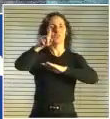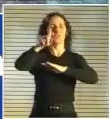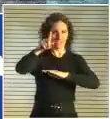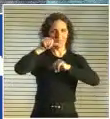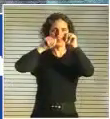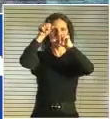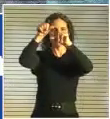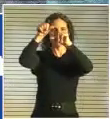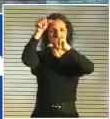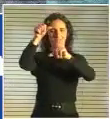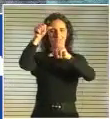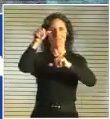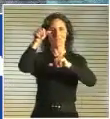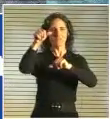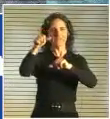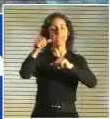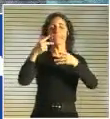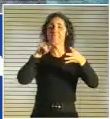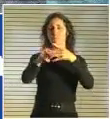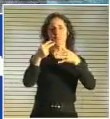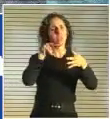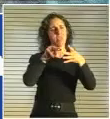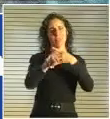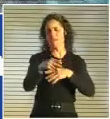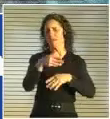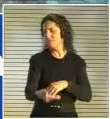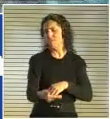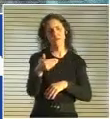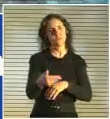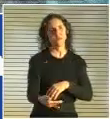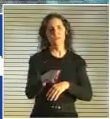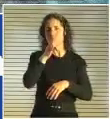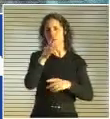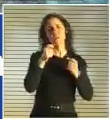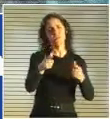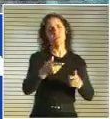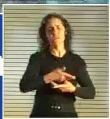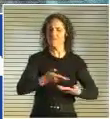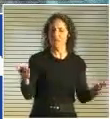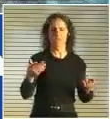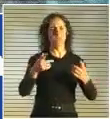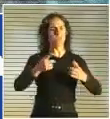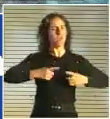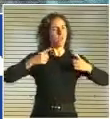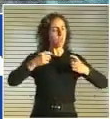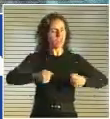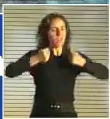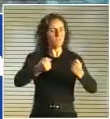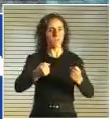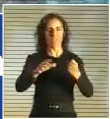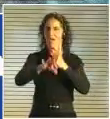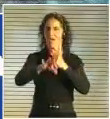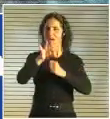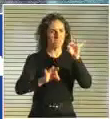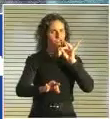Transparency is key. Really, it builds trust, strengthens decision making. Engage actively in shaping the direction of